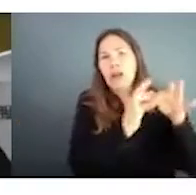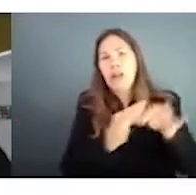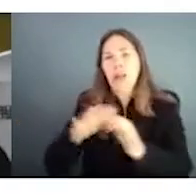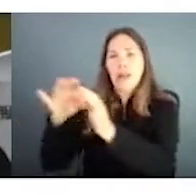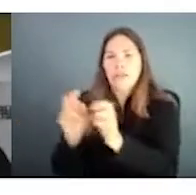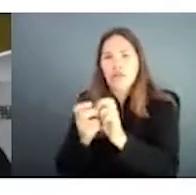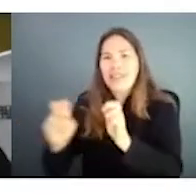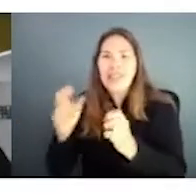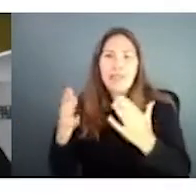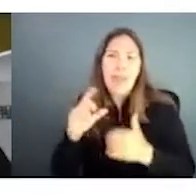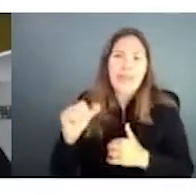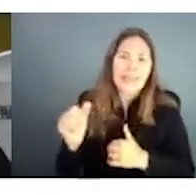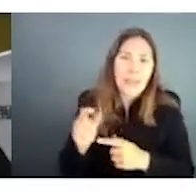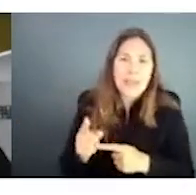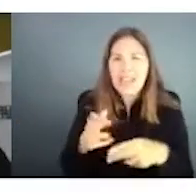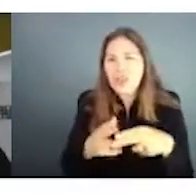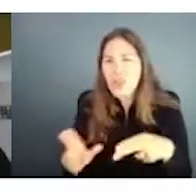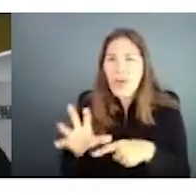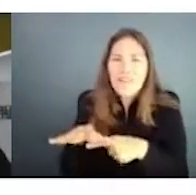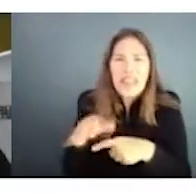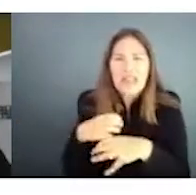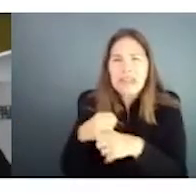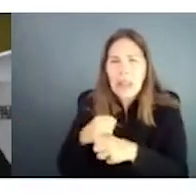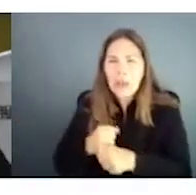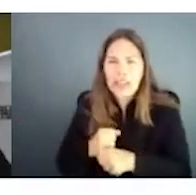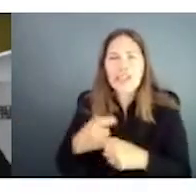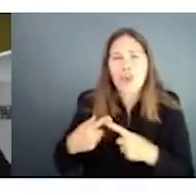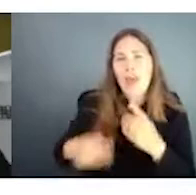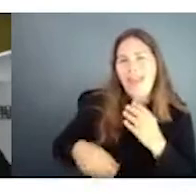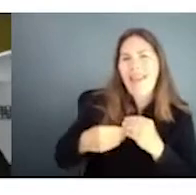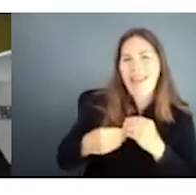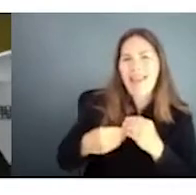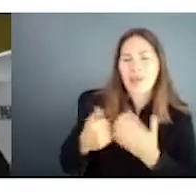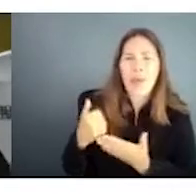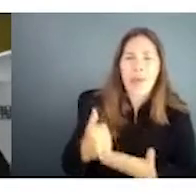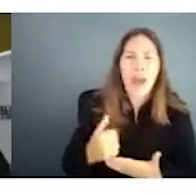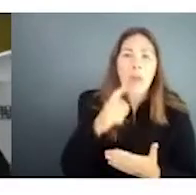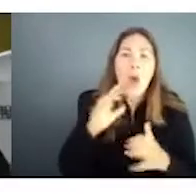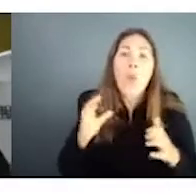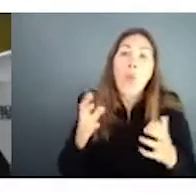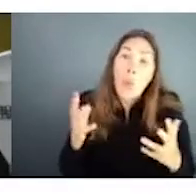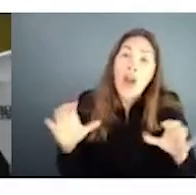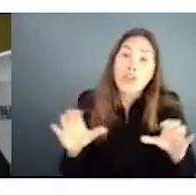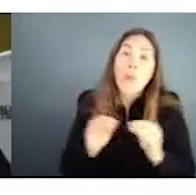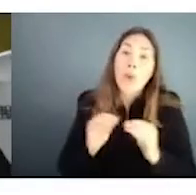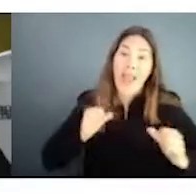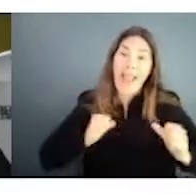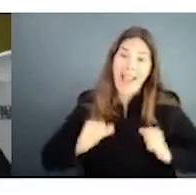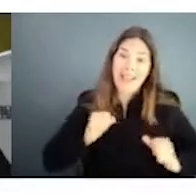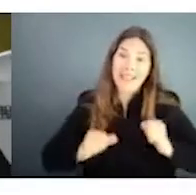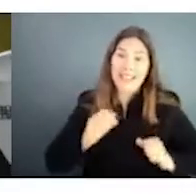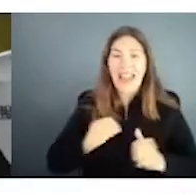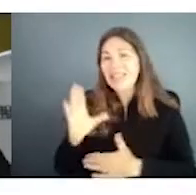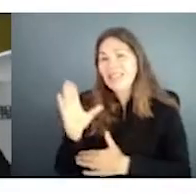maybe 10-minute short little video summaries to try to fill that in. I'd like to do more acting and speaking, but I haven't